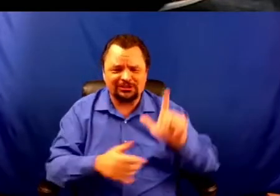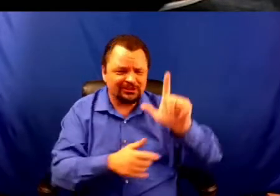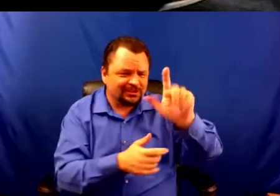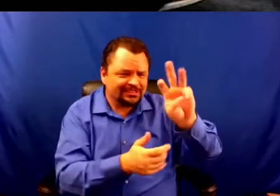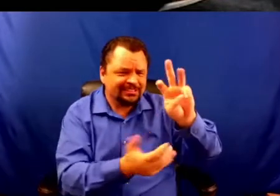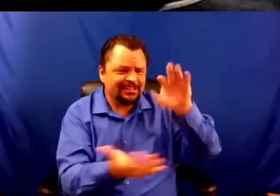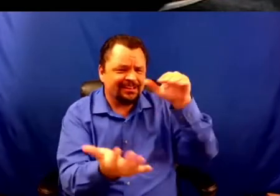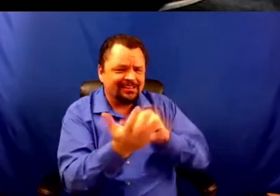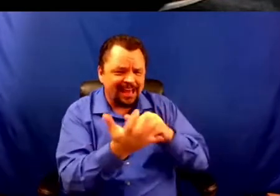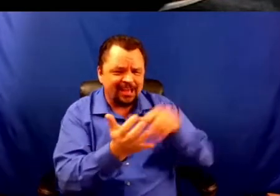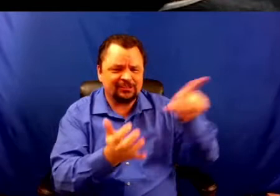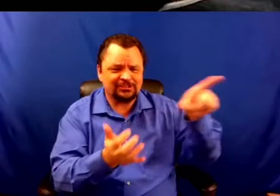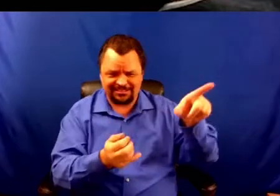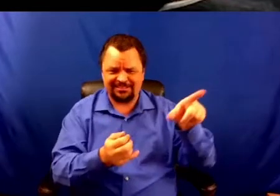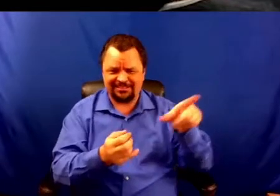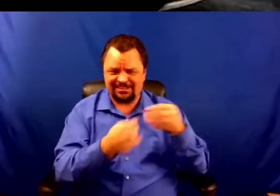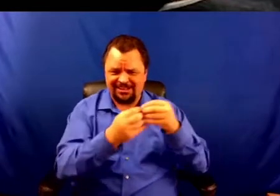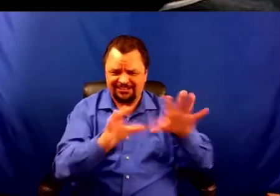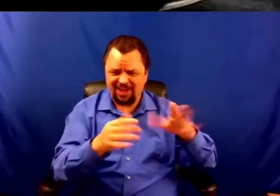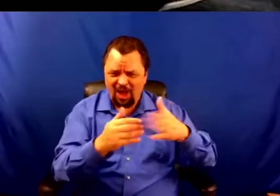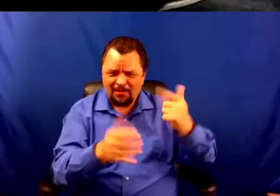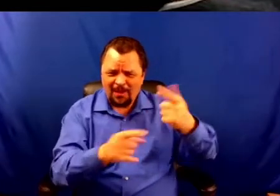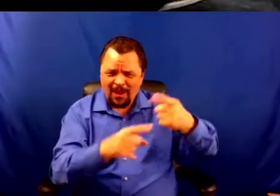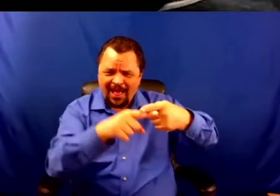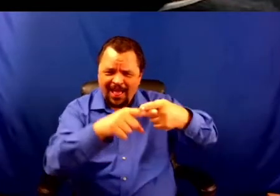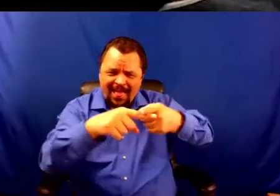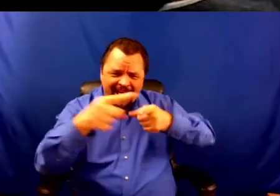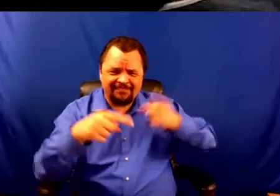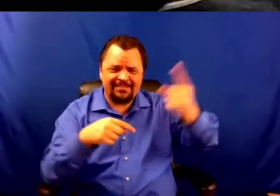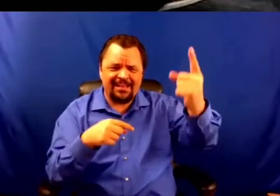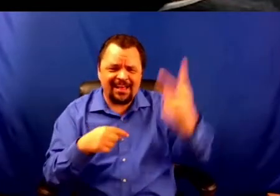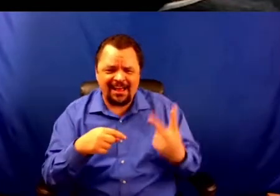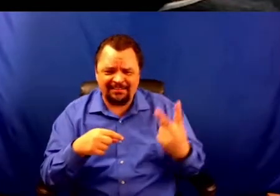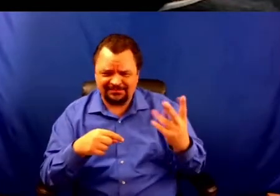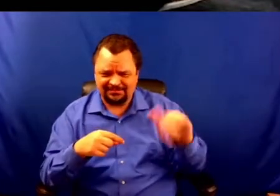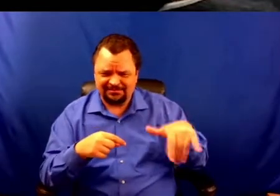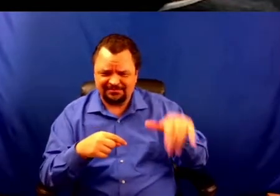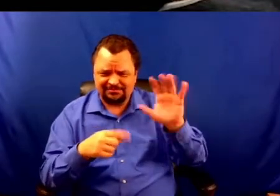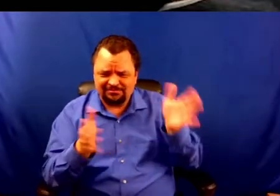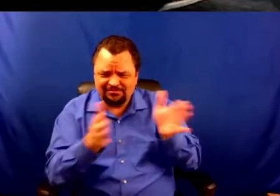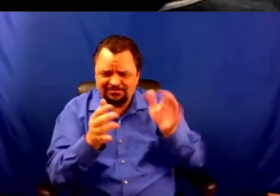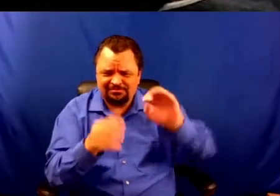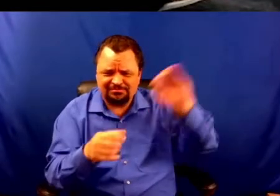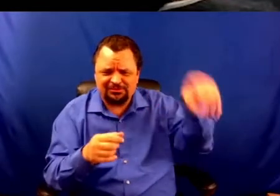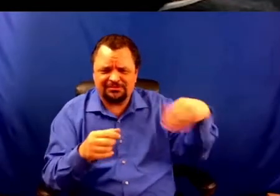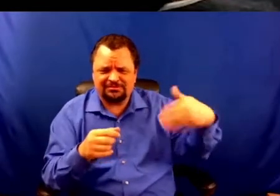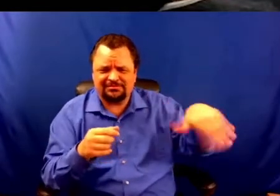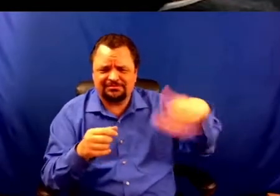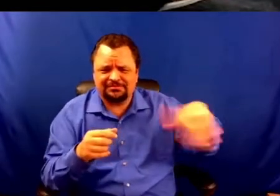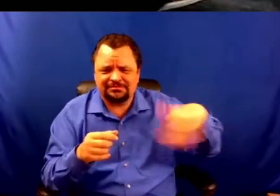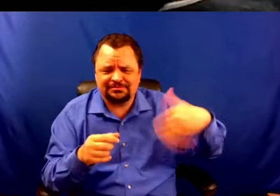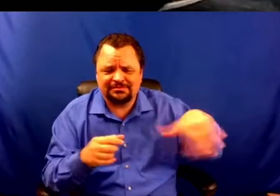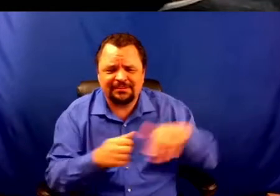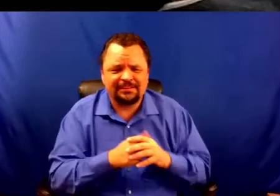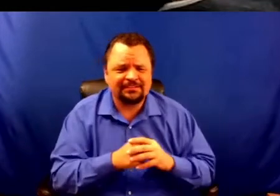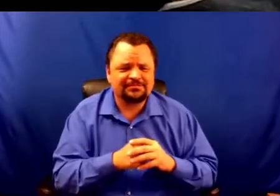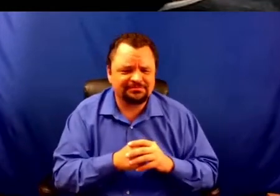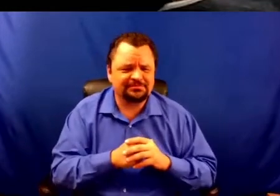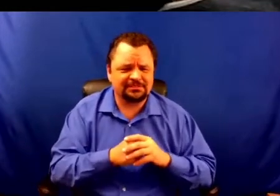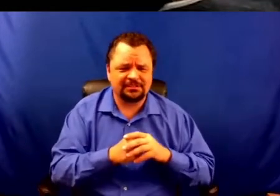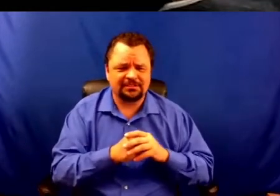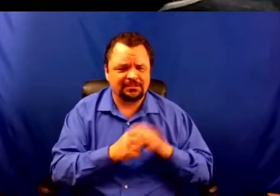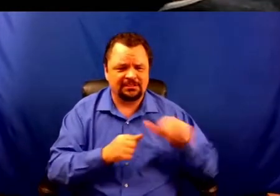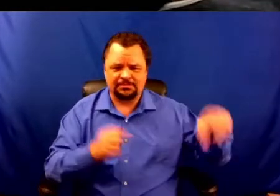than 0.5% because they chose either not to get vaccinated or not to apply for an exemption. Your